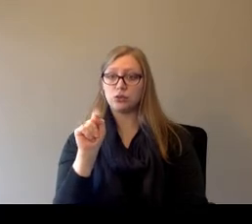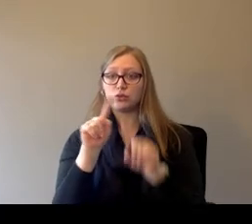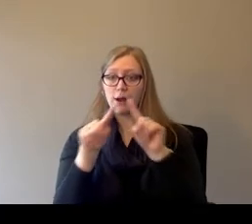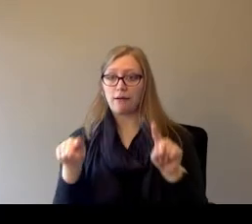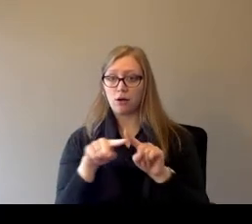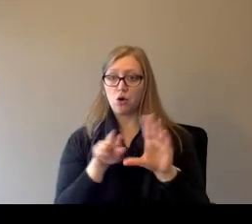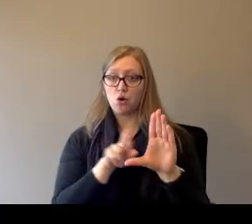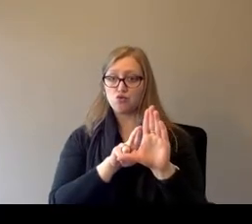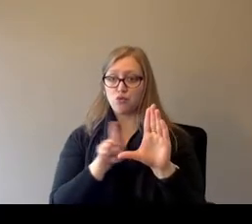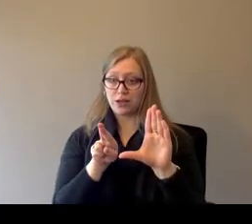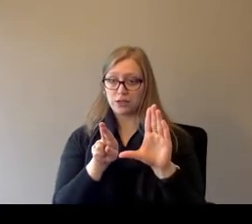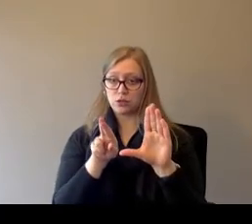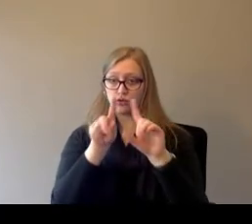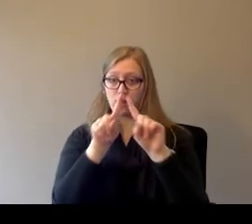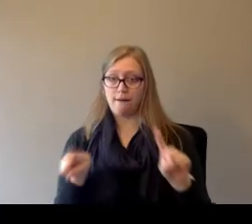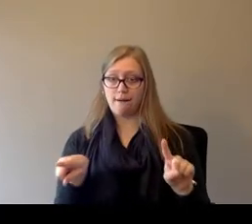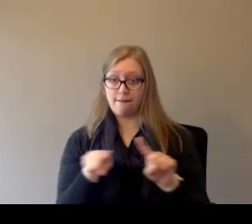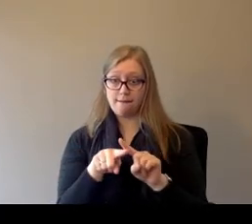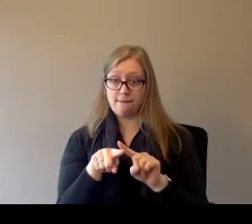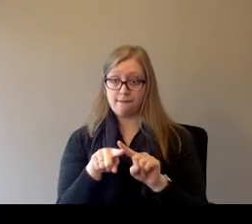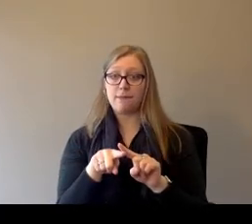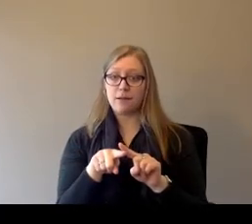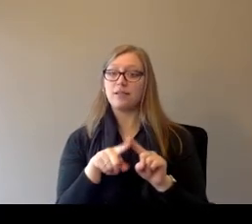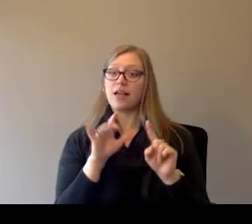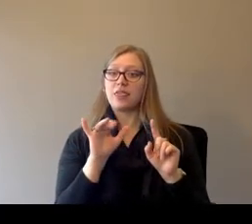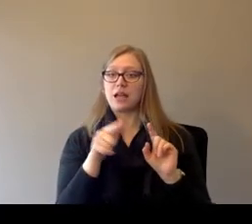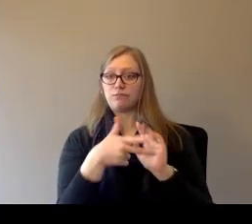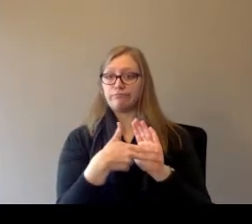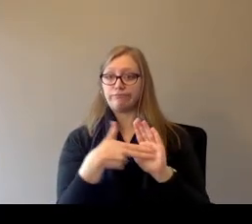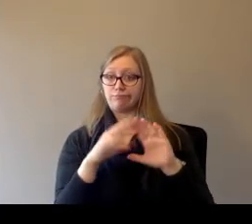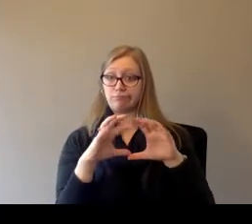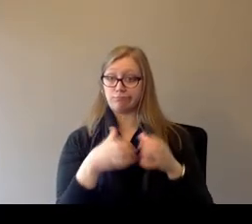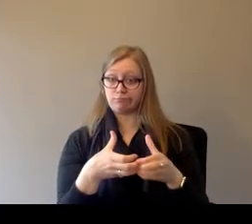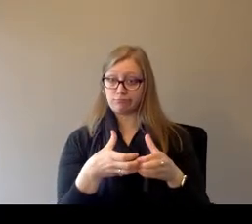triangle. So that's its classification.